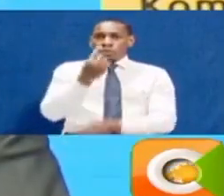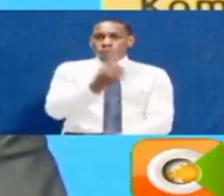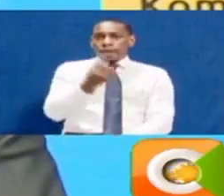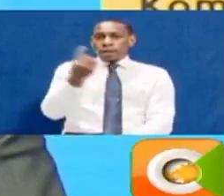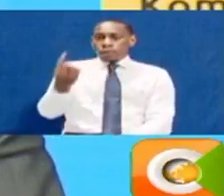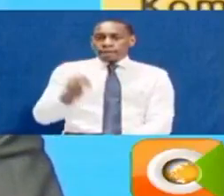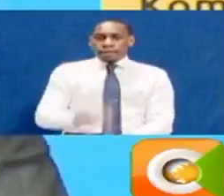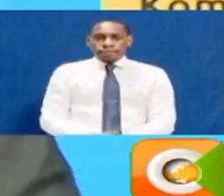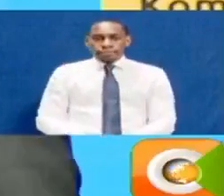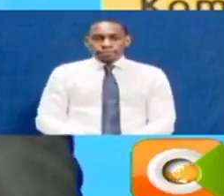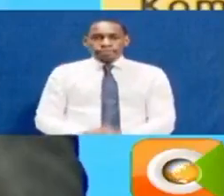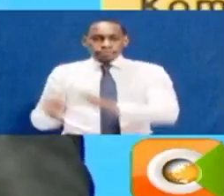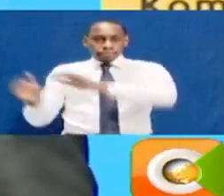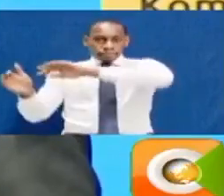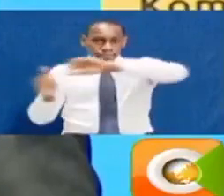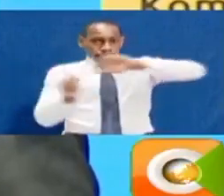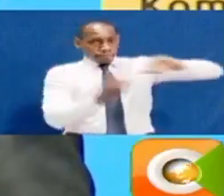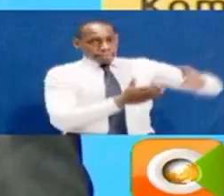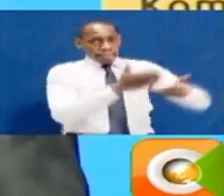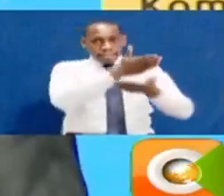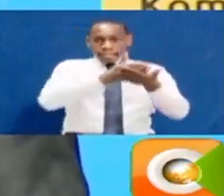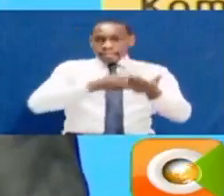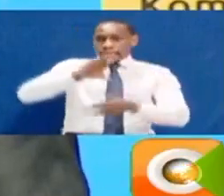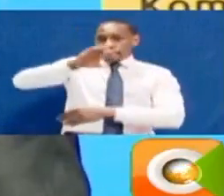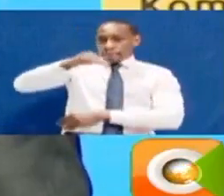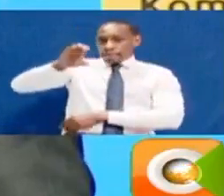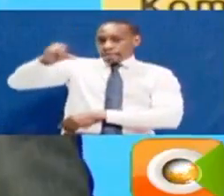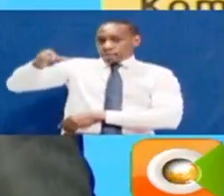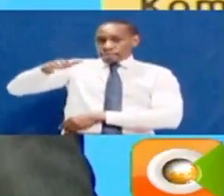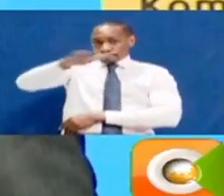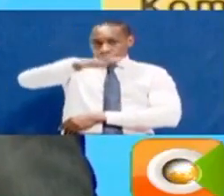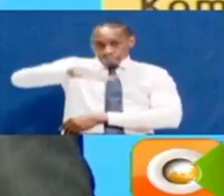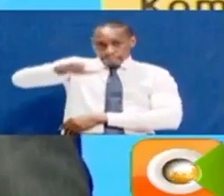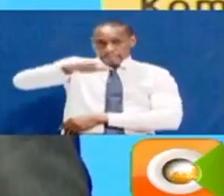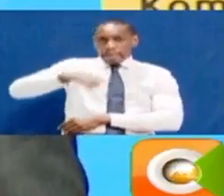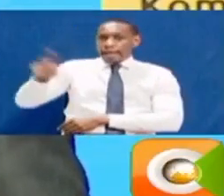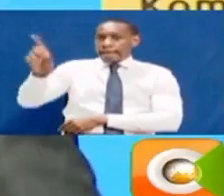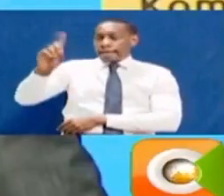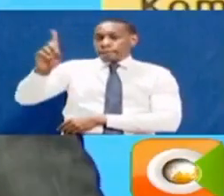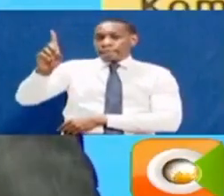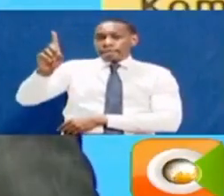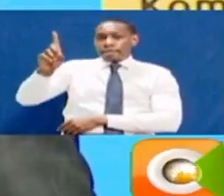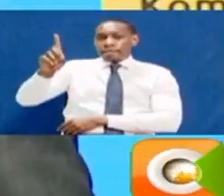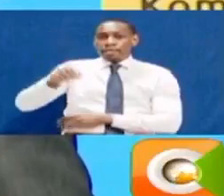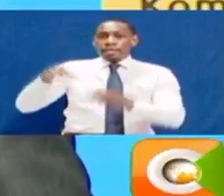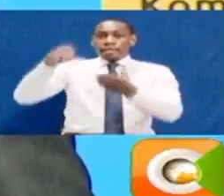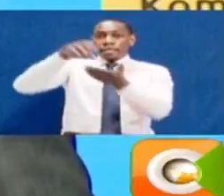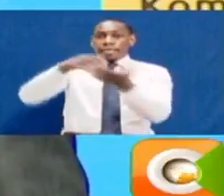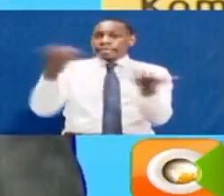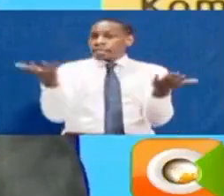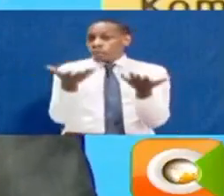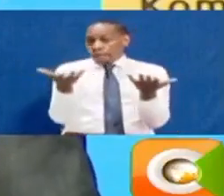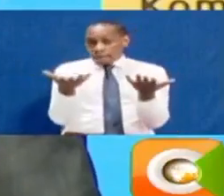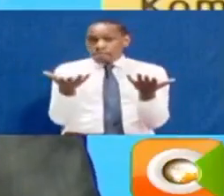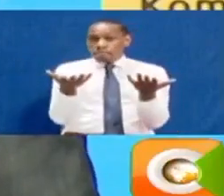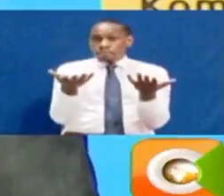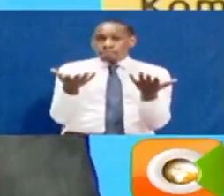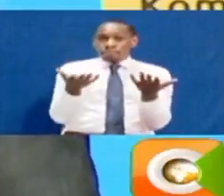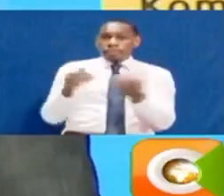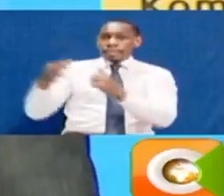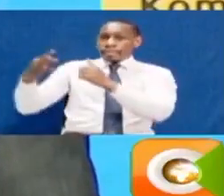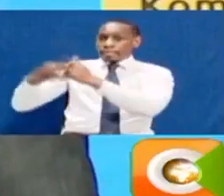If we go down to the sub-counties in these areas, Nairobi, the cases are from